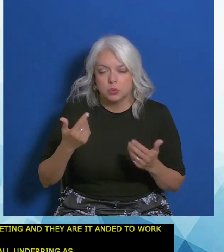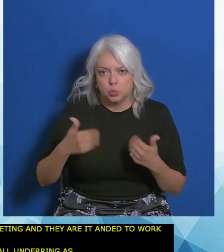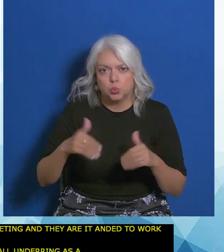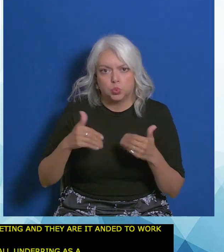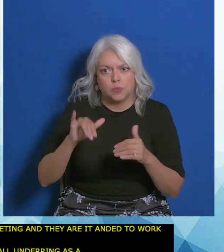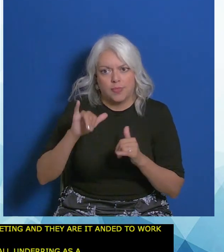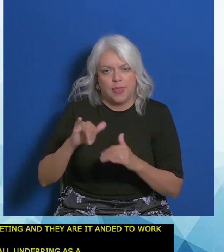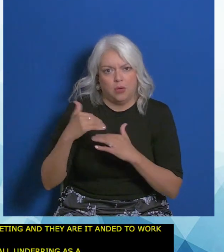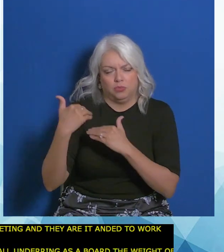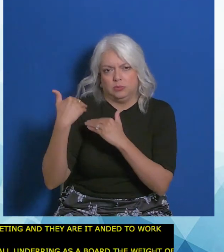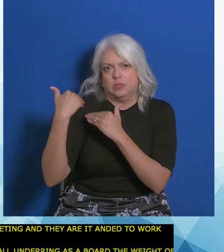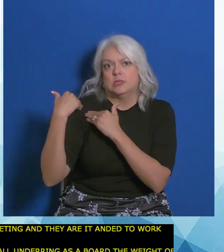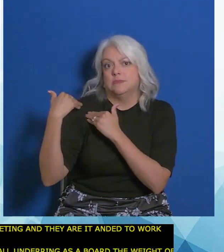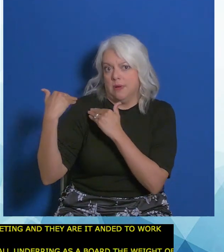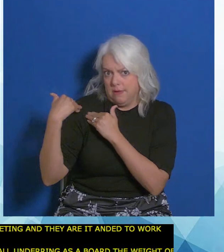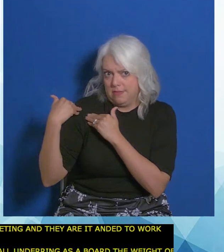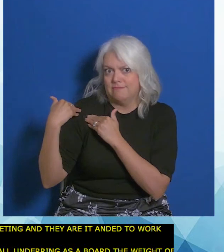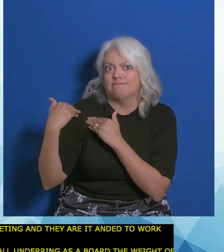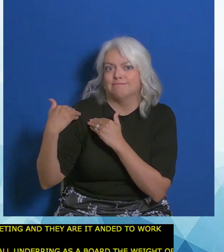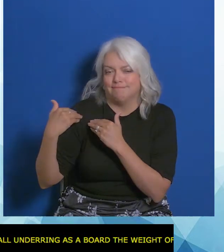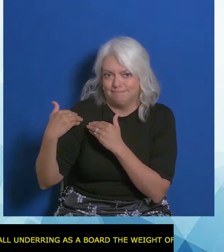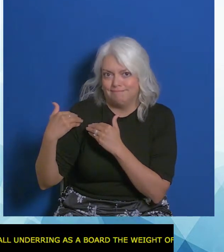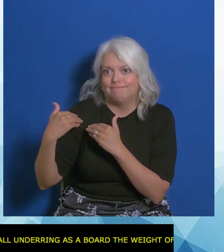that responsibility to